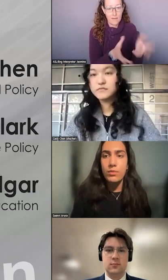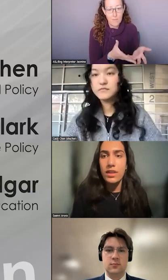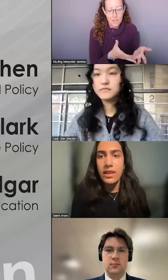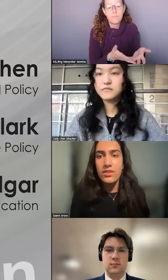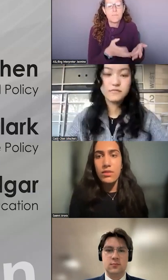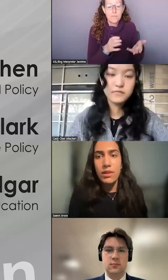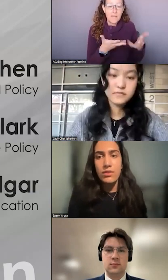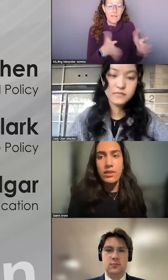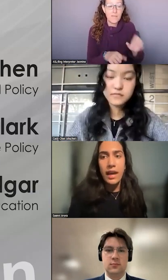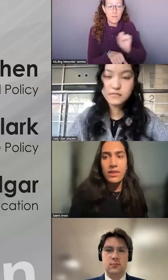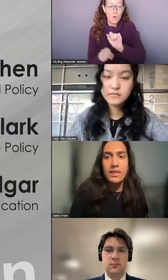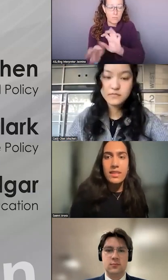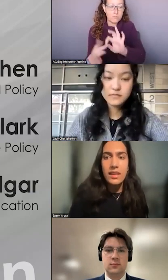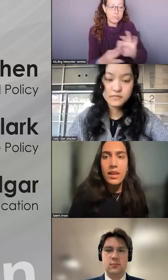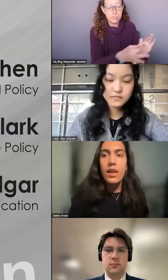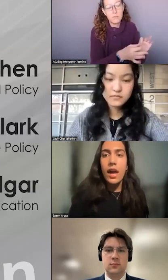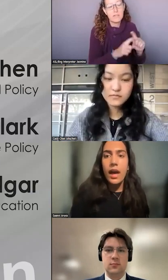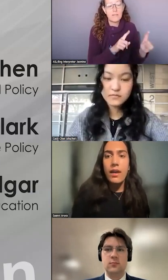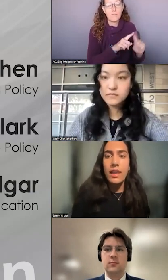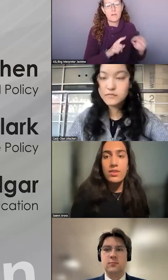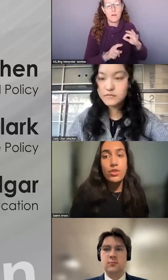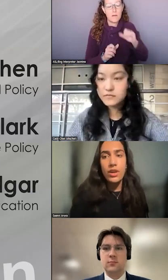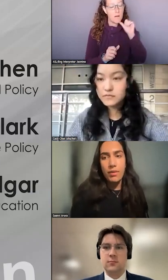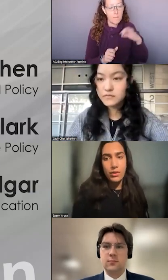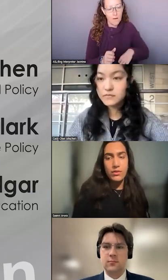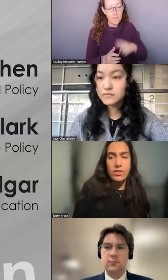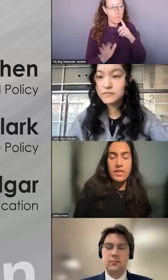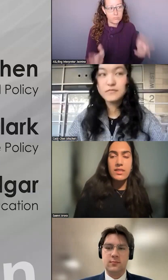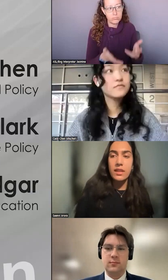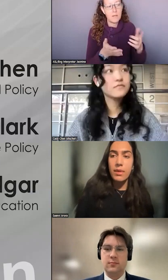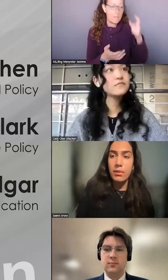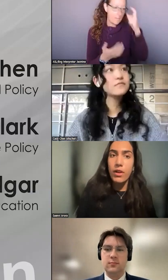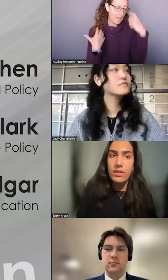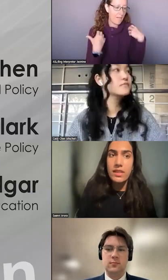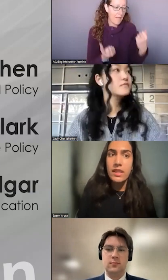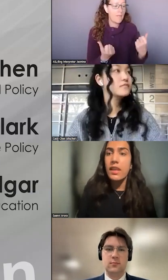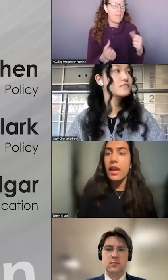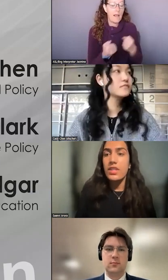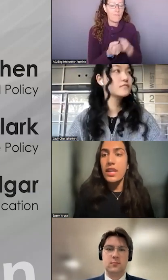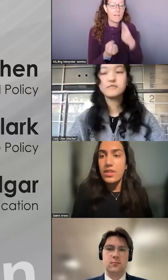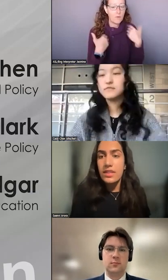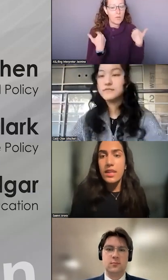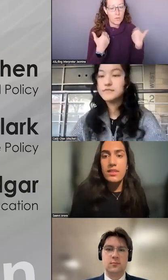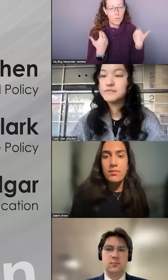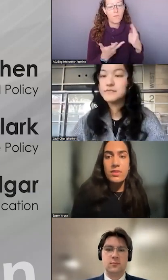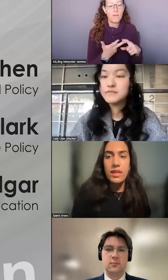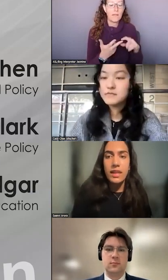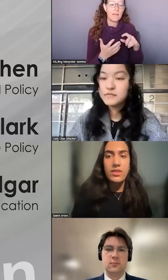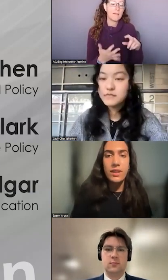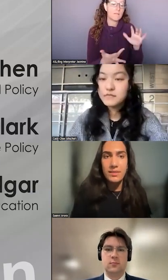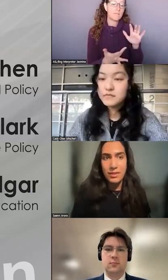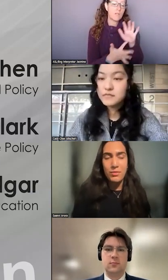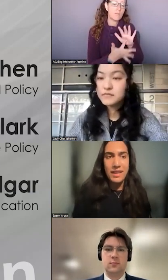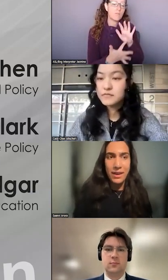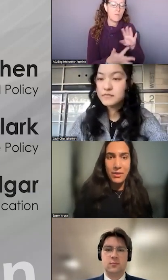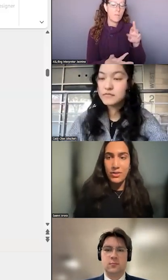advocacy groups to advance student mental health advocacy, and is a junior at Brown University studying public policy, education studies, and music, and is